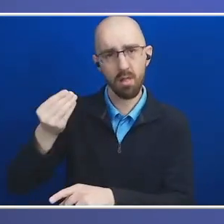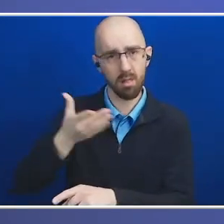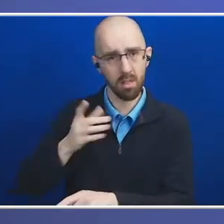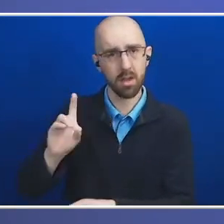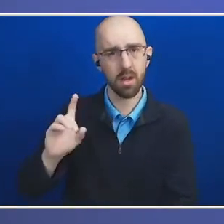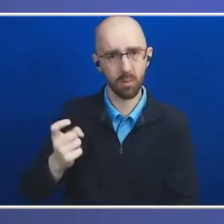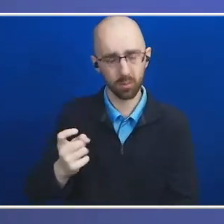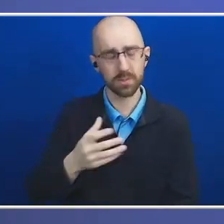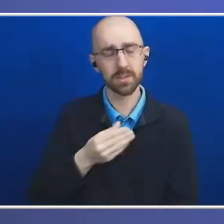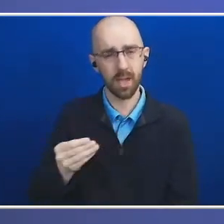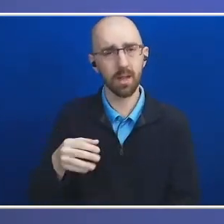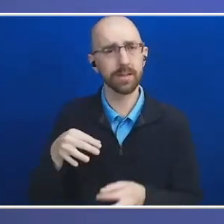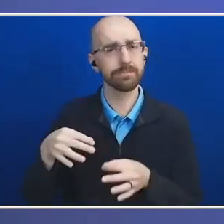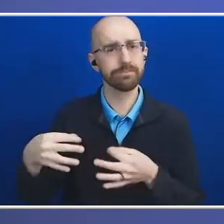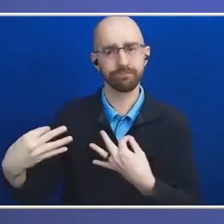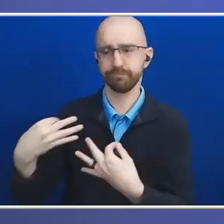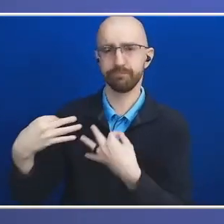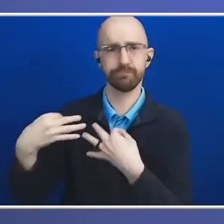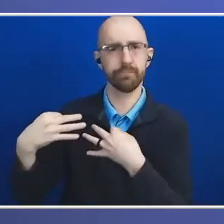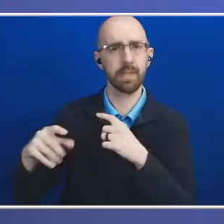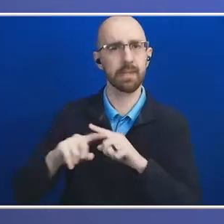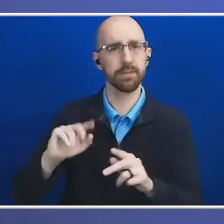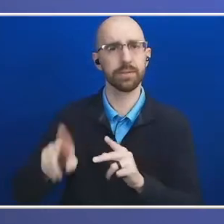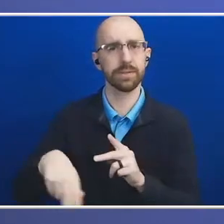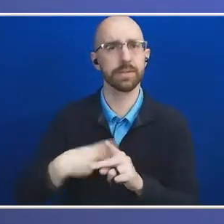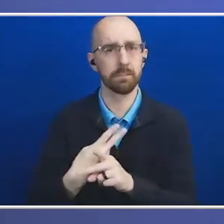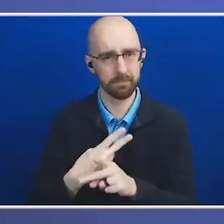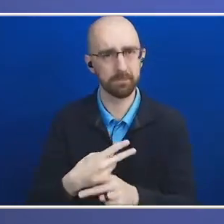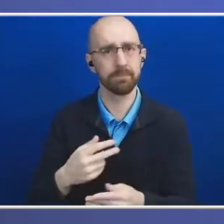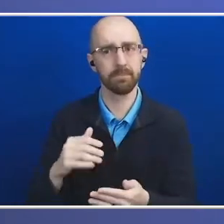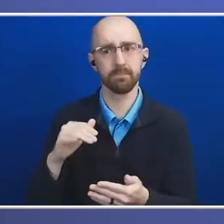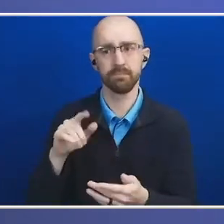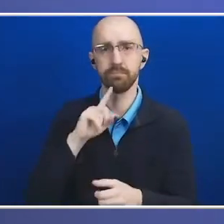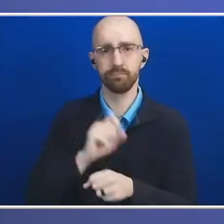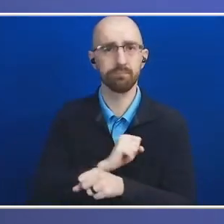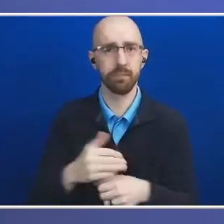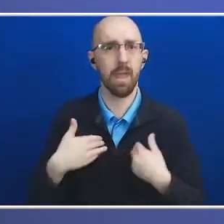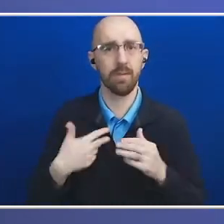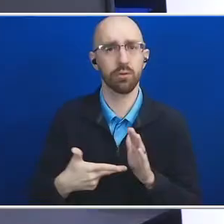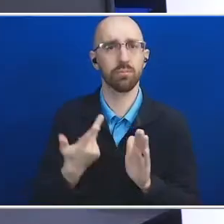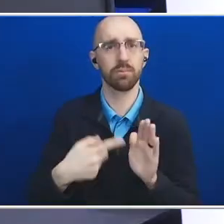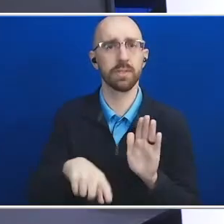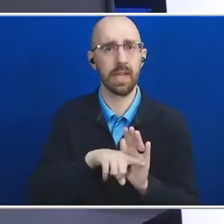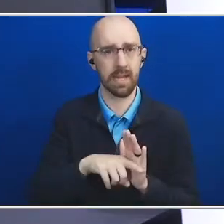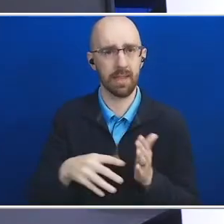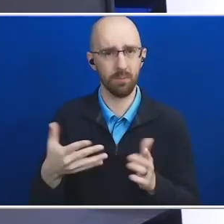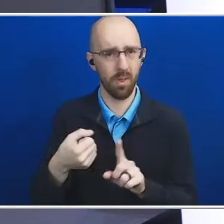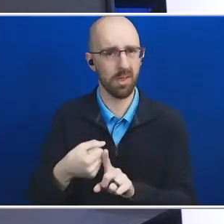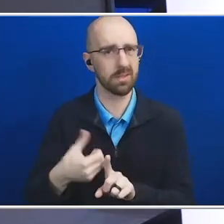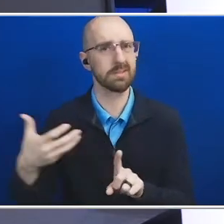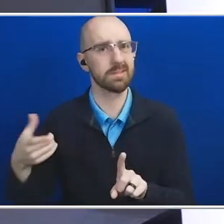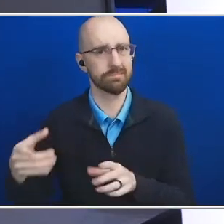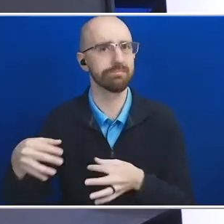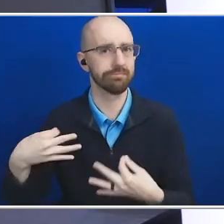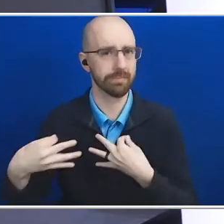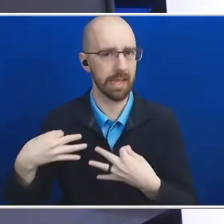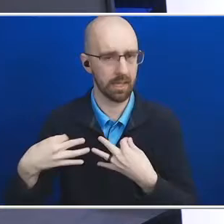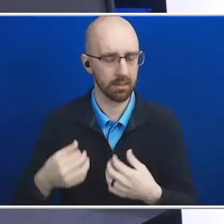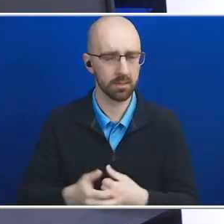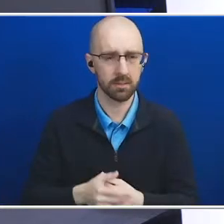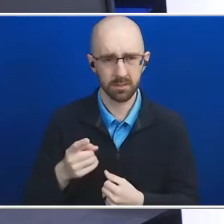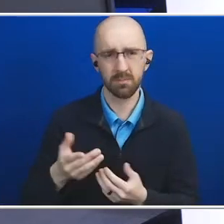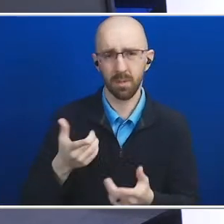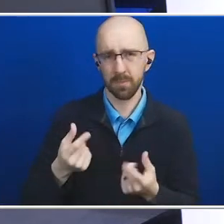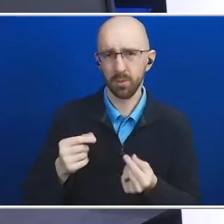the different types, and that I did indeed have triple negative and what that entailed. So you started probably doing a lot of research on it. What